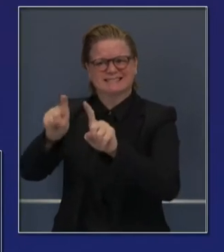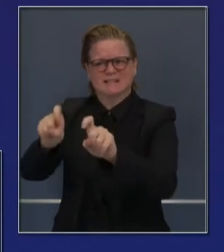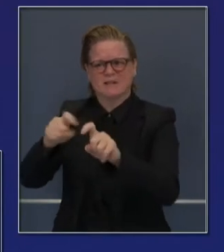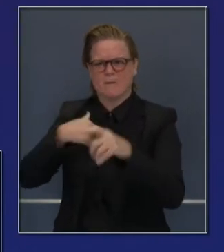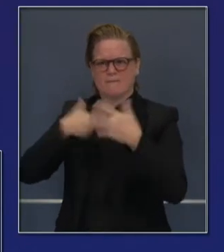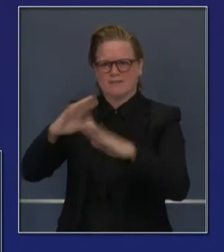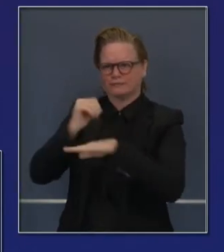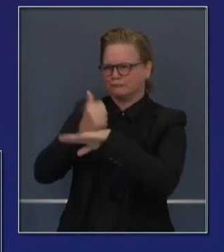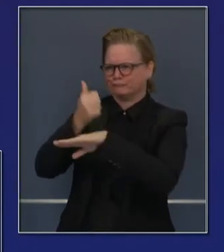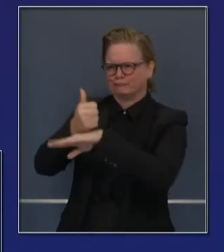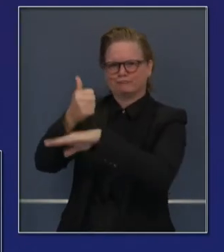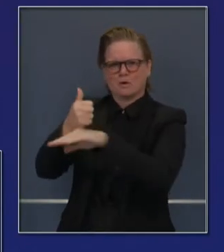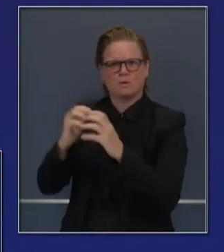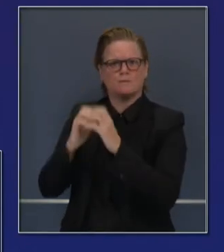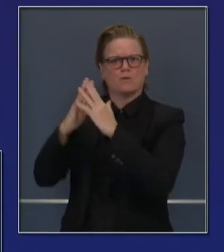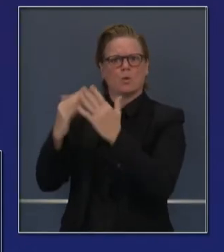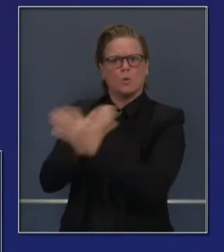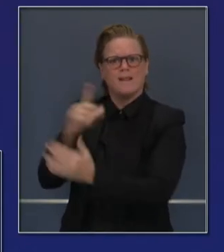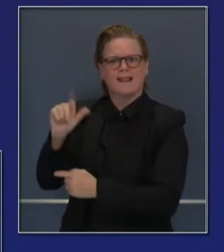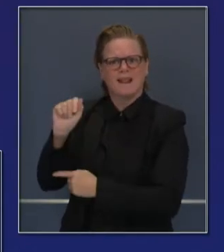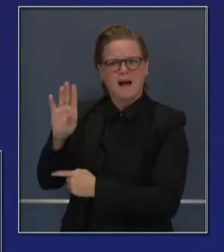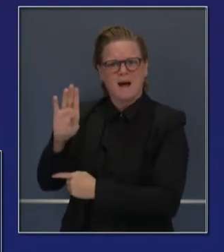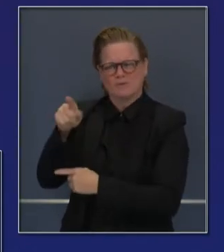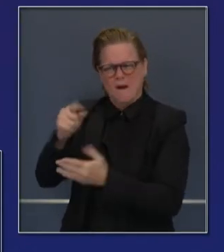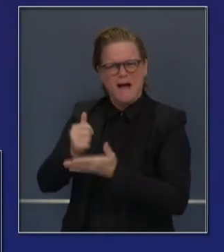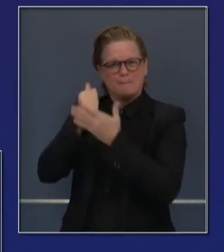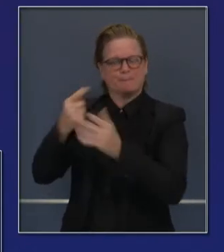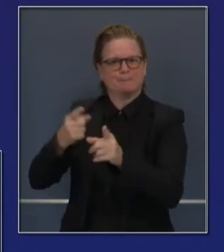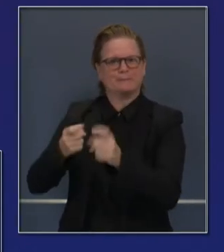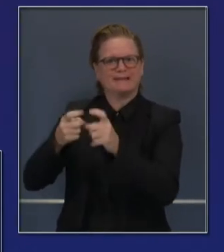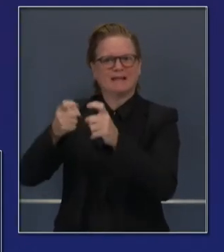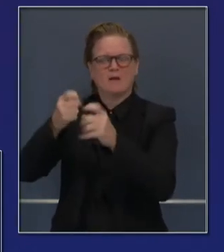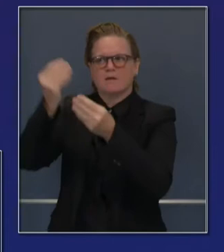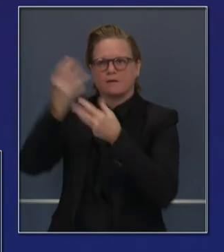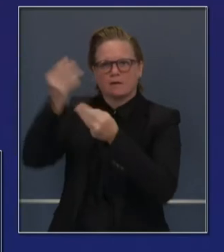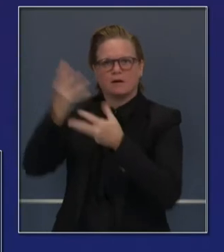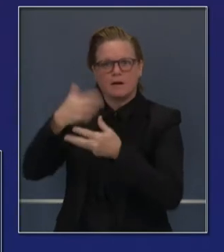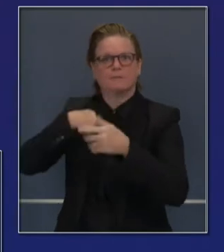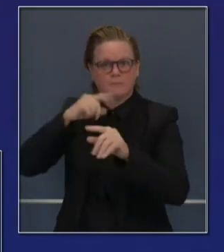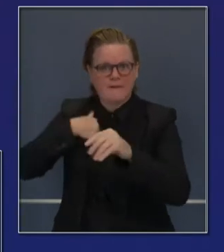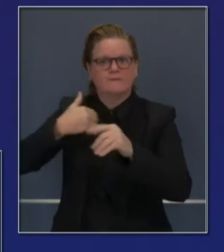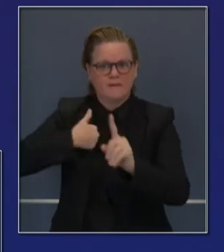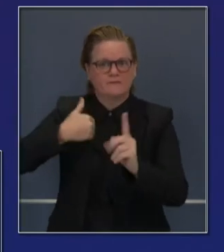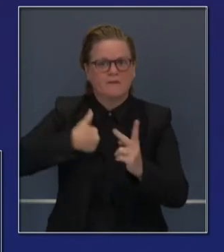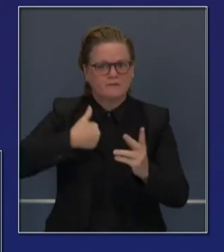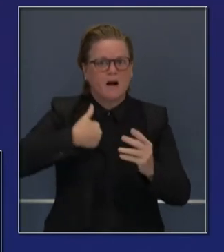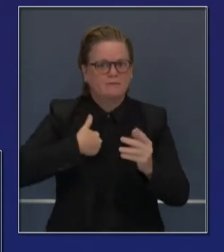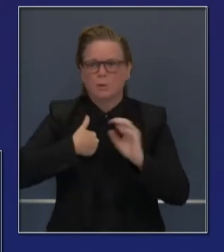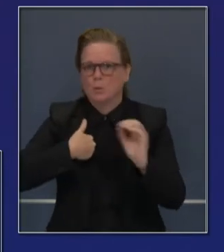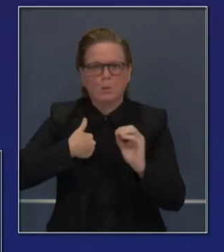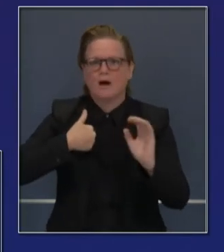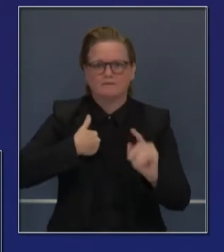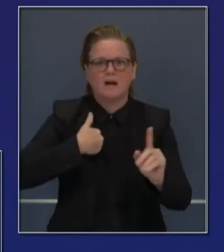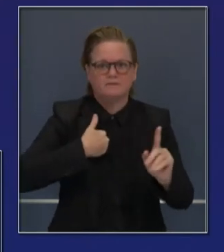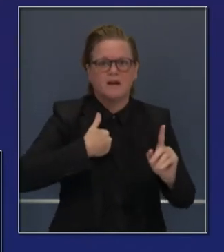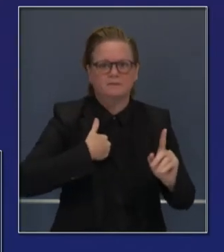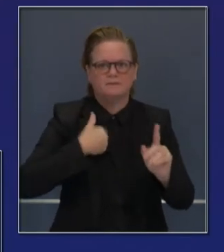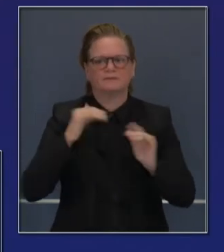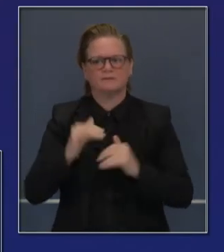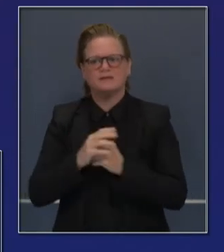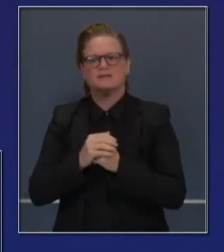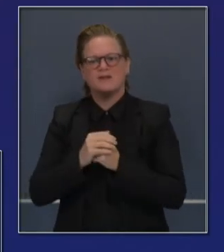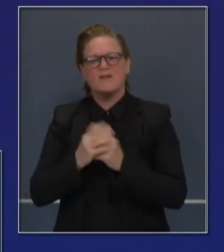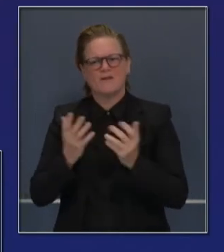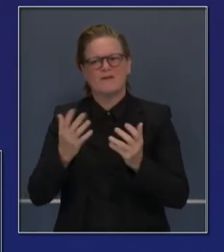increasing their total number of daily cases. Remember, that lab is more like a flywheel. We're not getting to the 150,000 tests